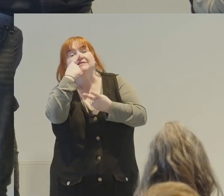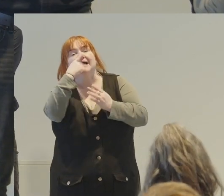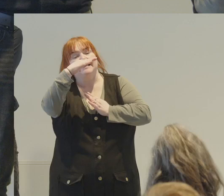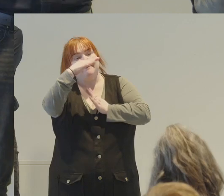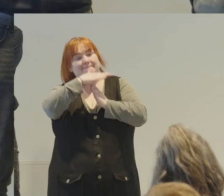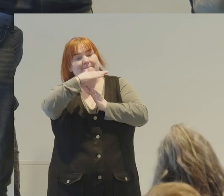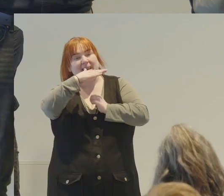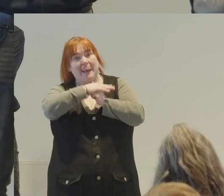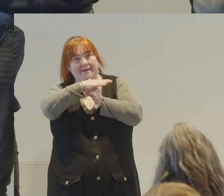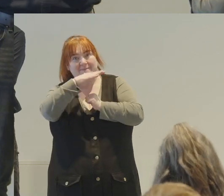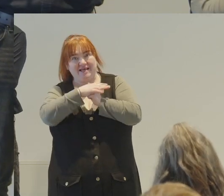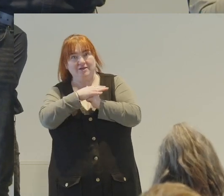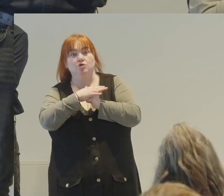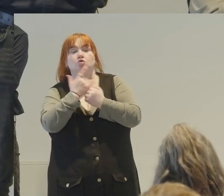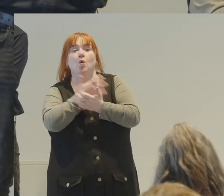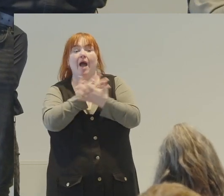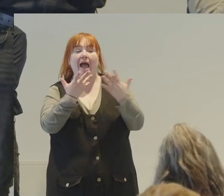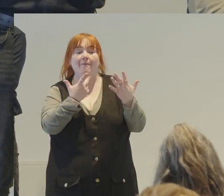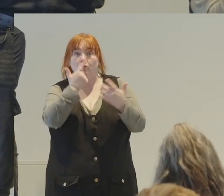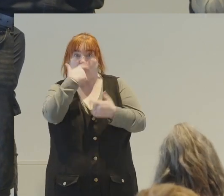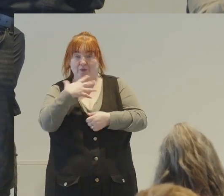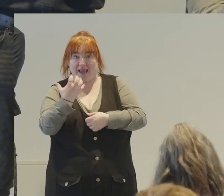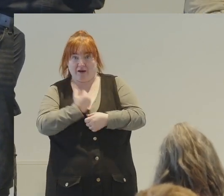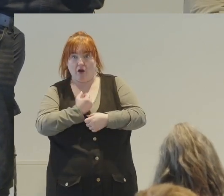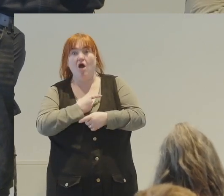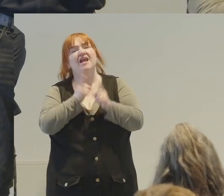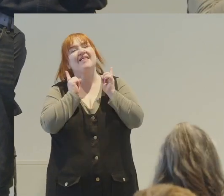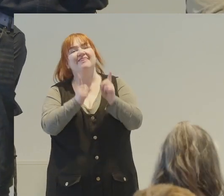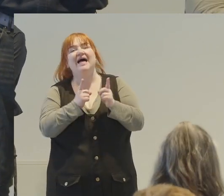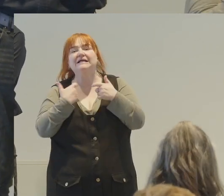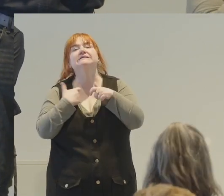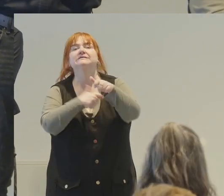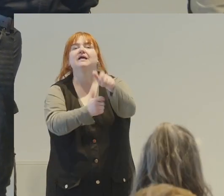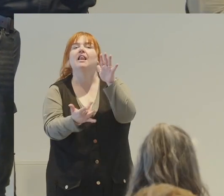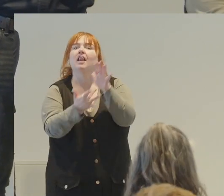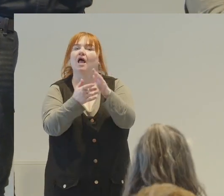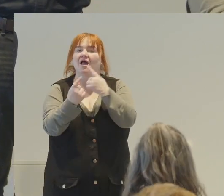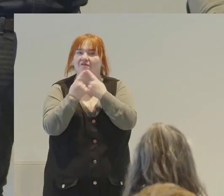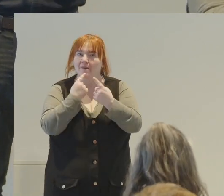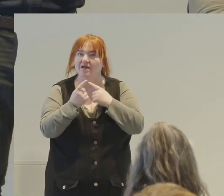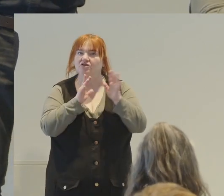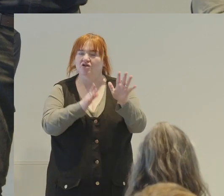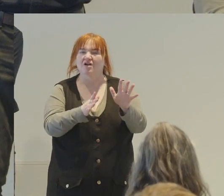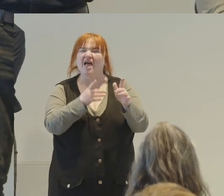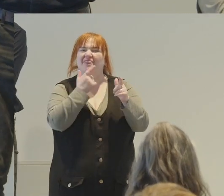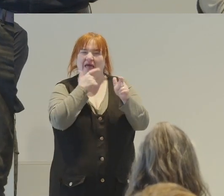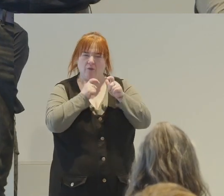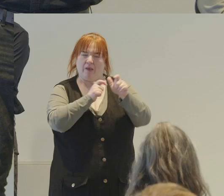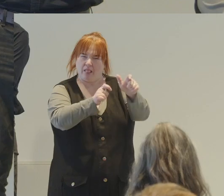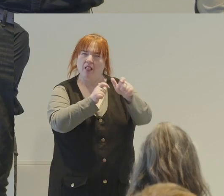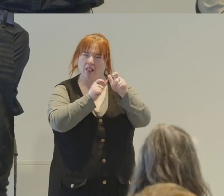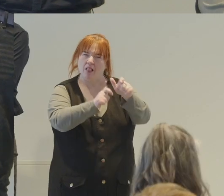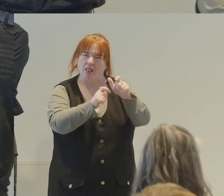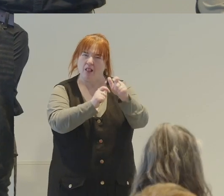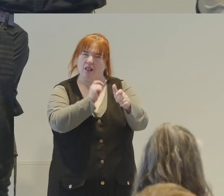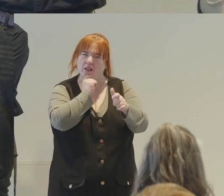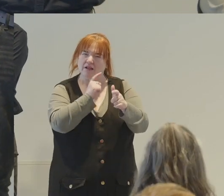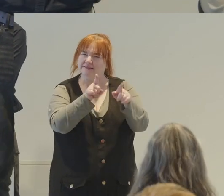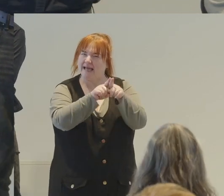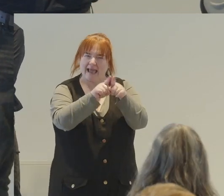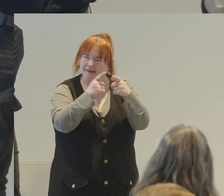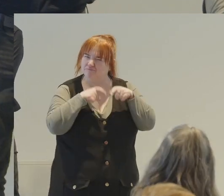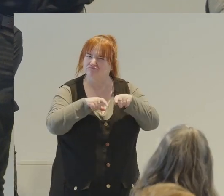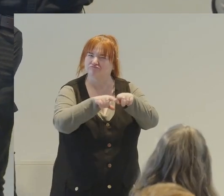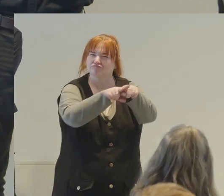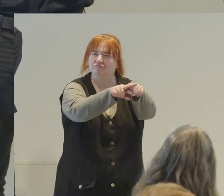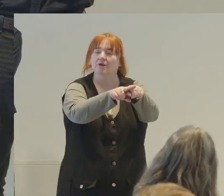still be valid. I very much doubt any of this stuff will disappear. I think more